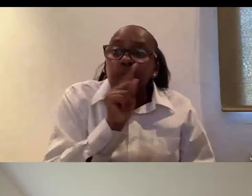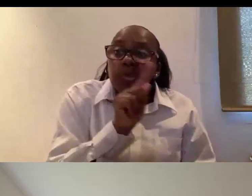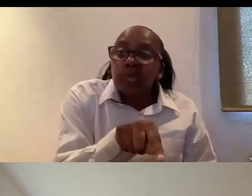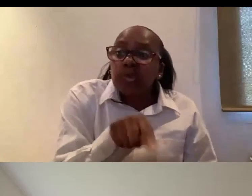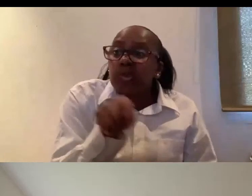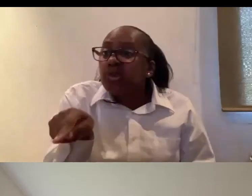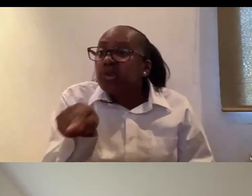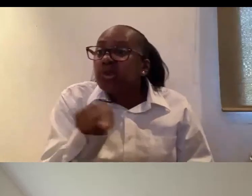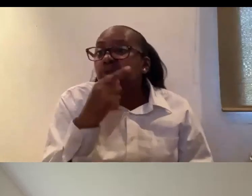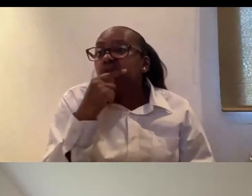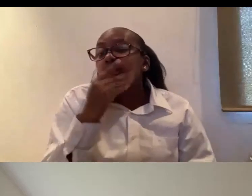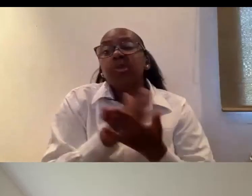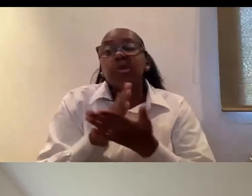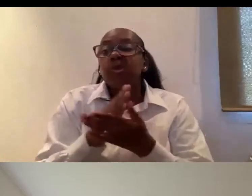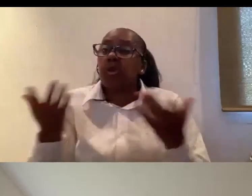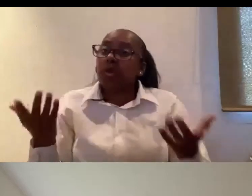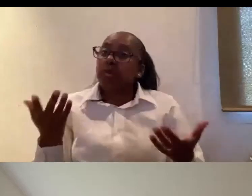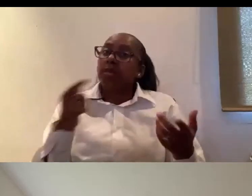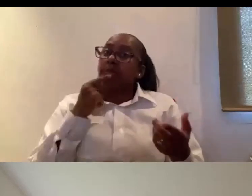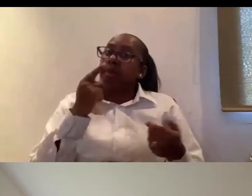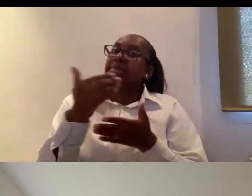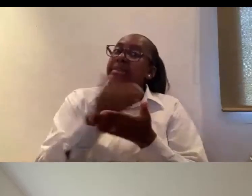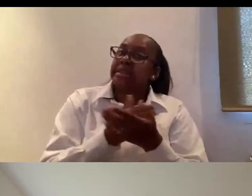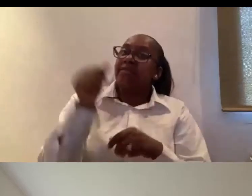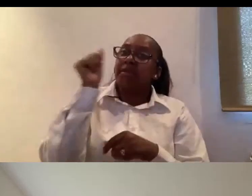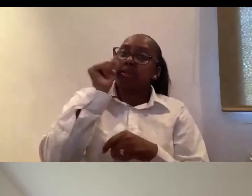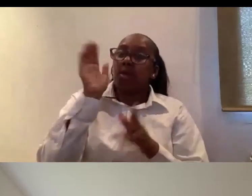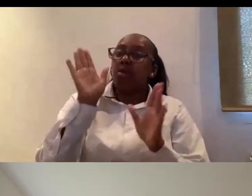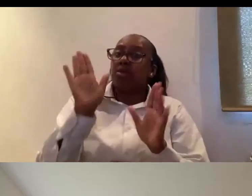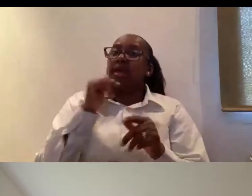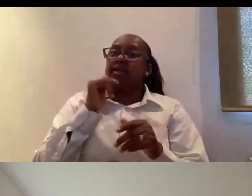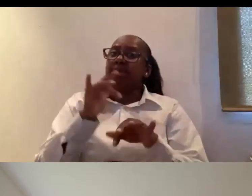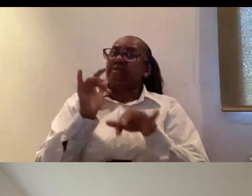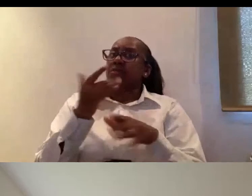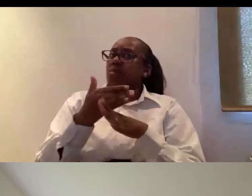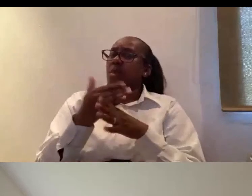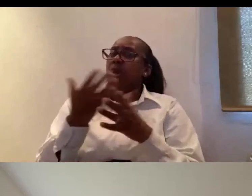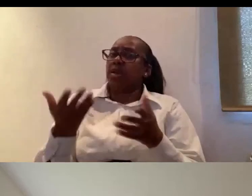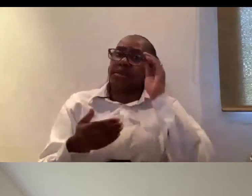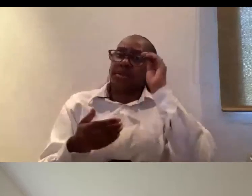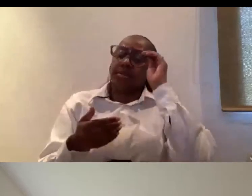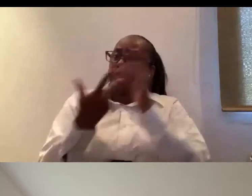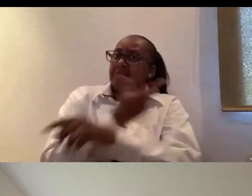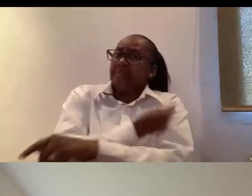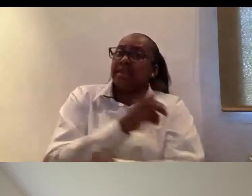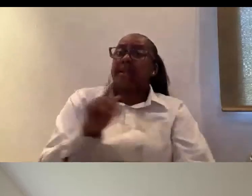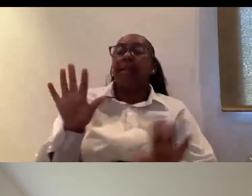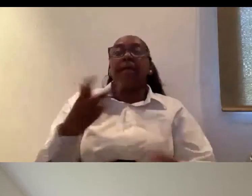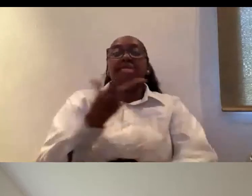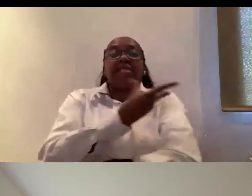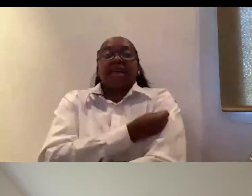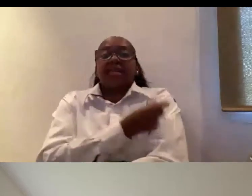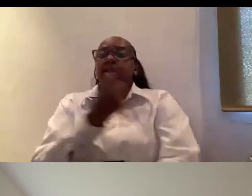sense not to take it up, because it's safe and we know that it's effective. The other thing to say is that vaccination is not